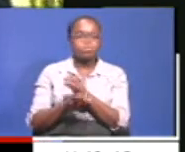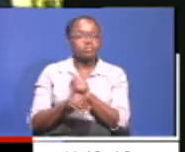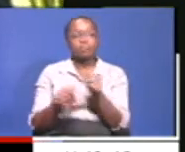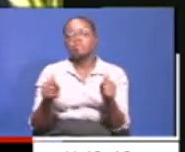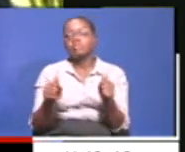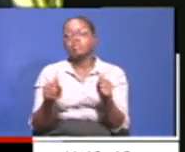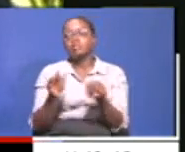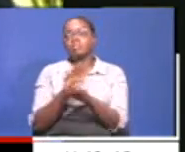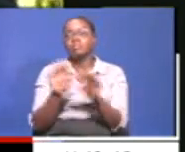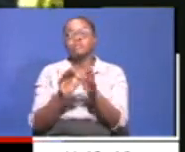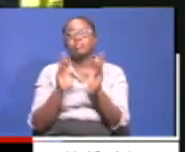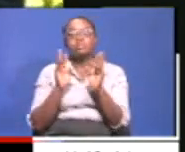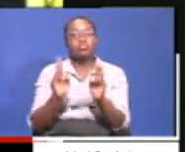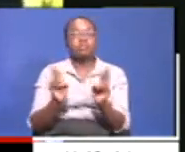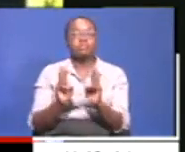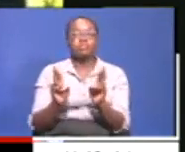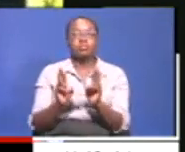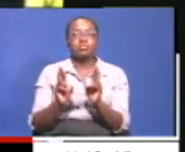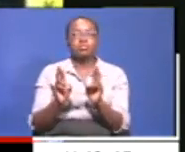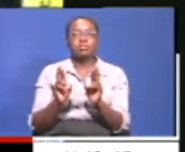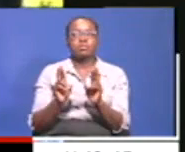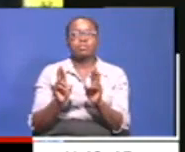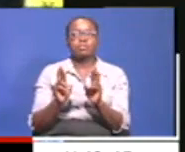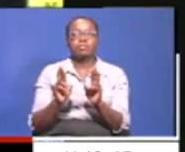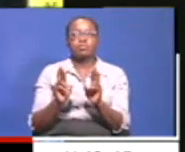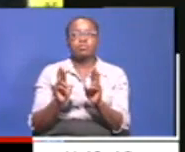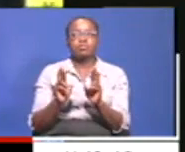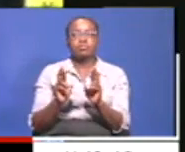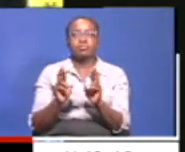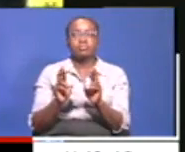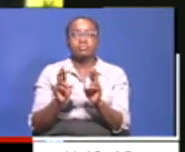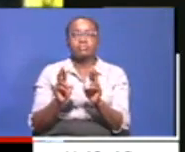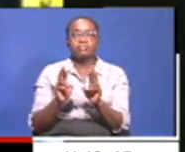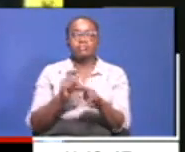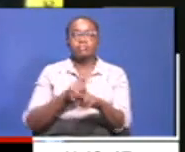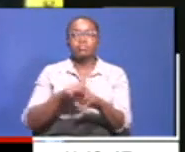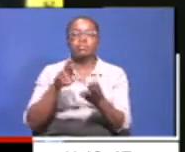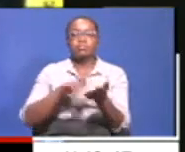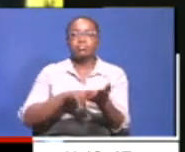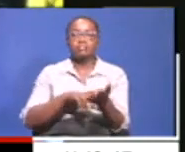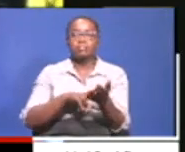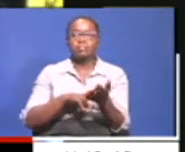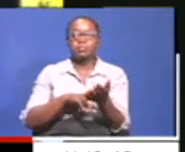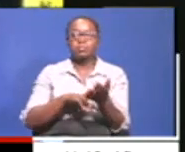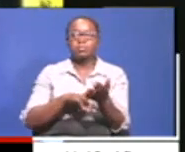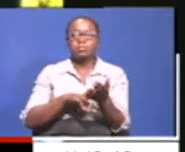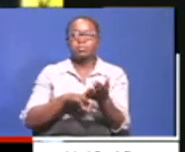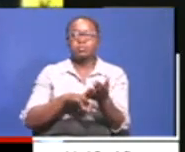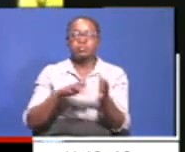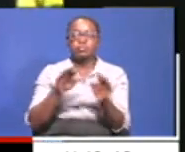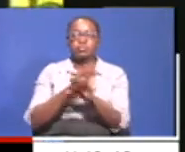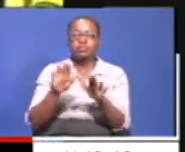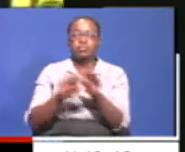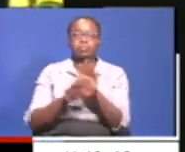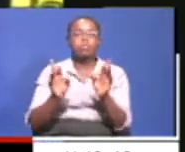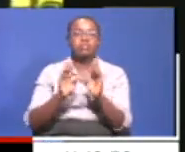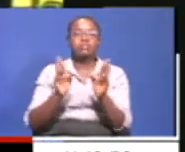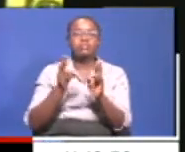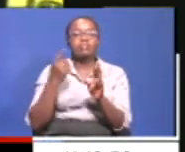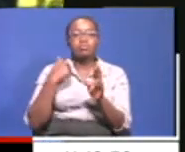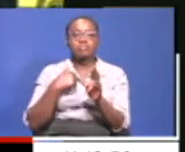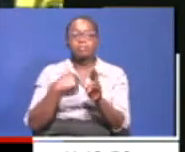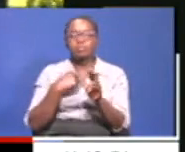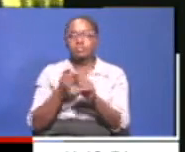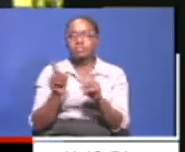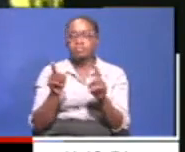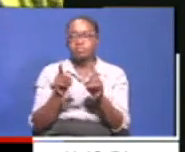Everything is set. The timings, the time recordings, everything is ready for me. But